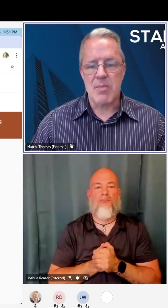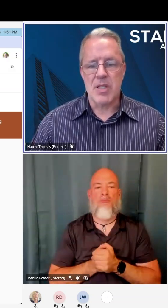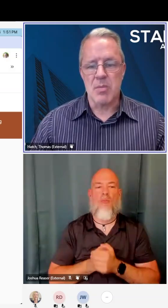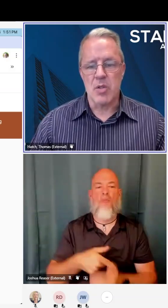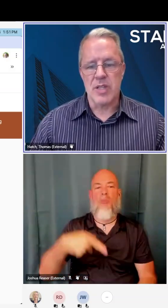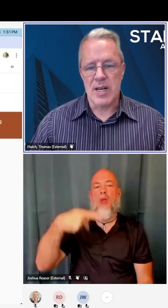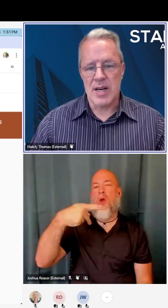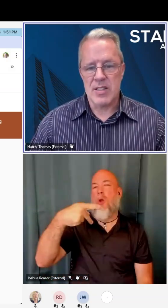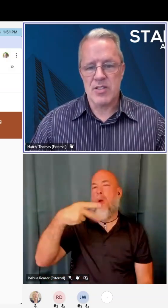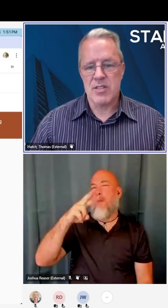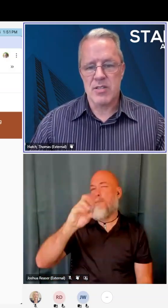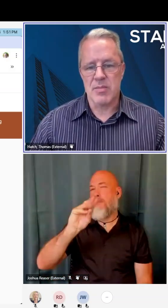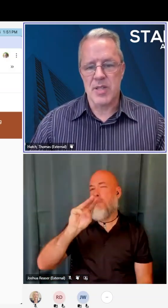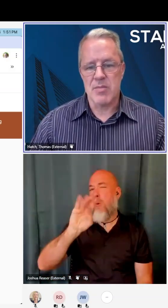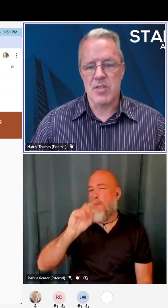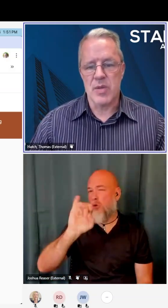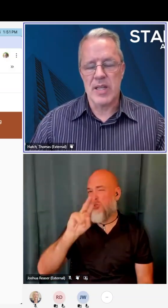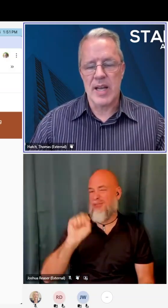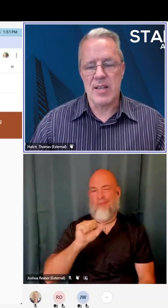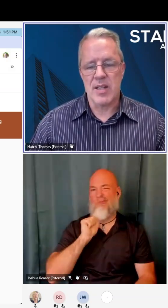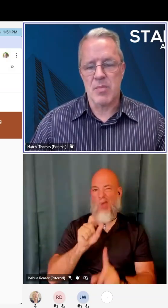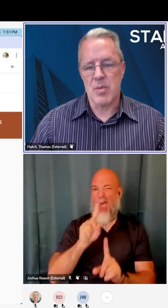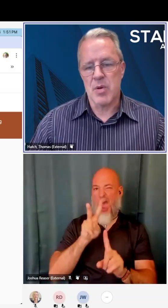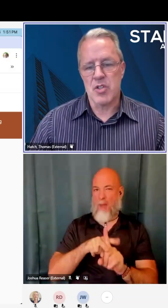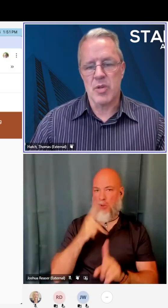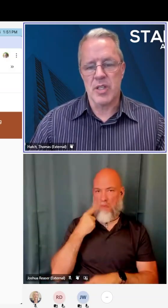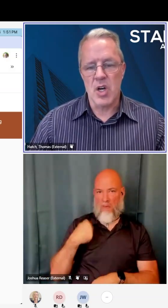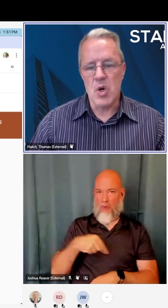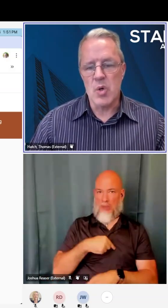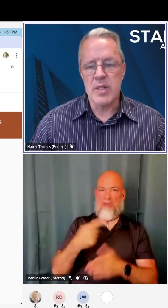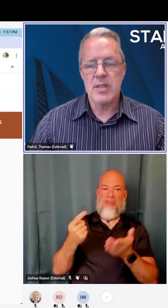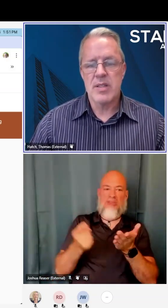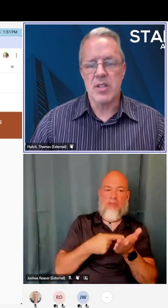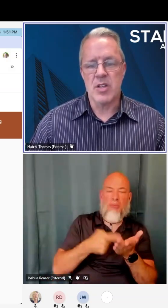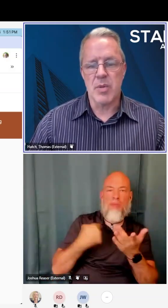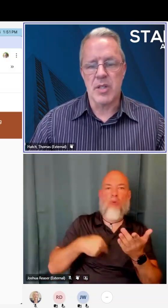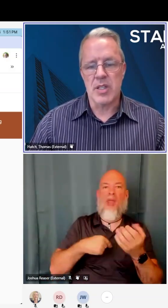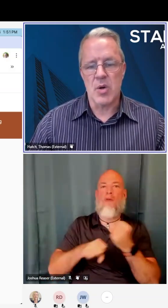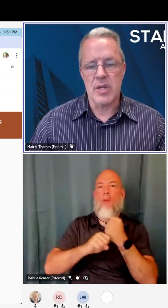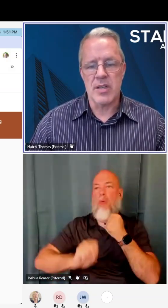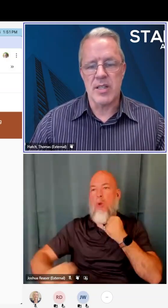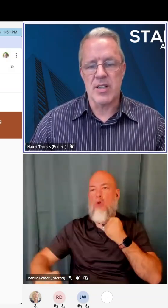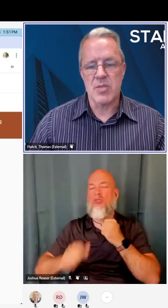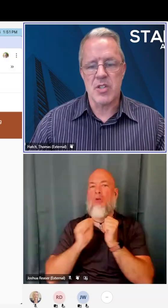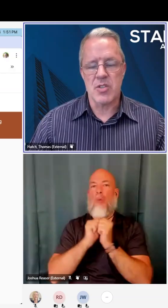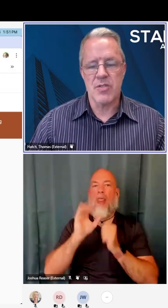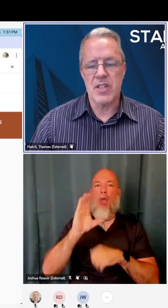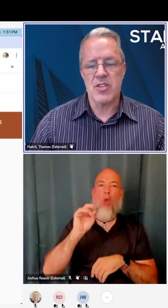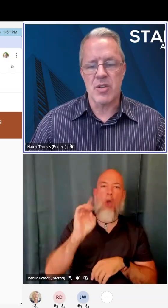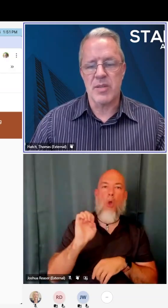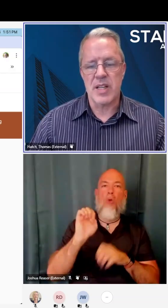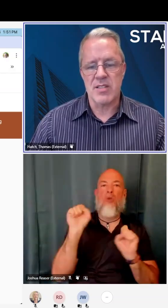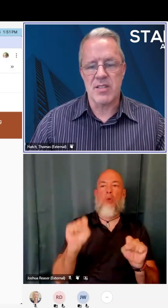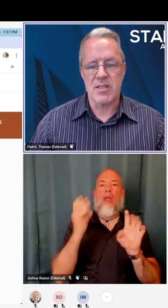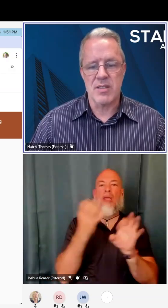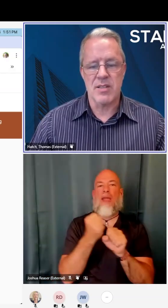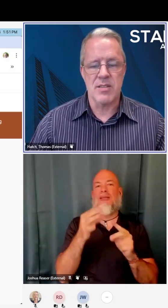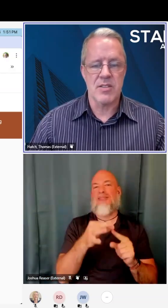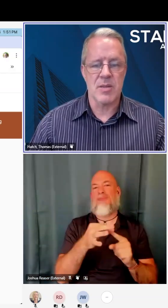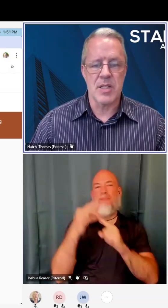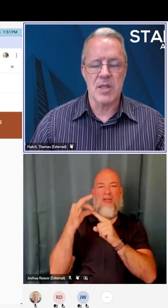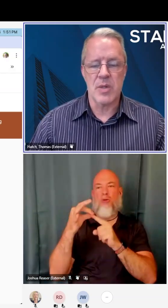Promotions is not applicable to us. Sometimes if we had a promotion with a code, you could put the code in to get a special feature, but that's